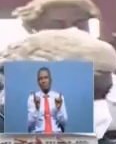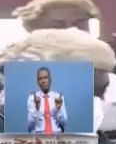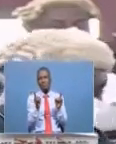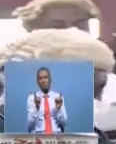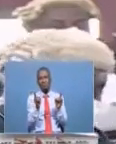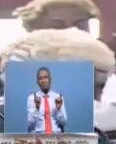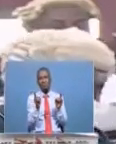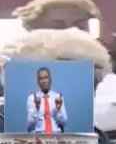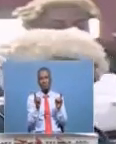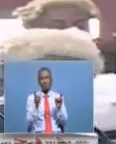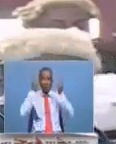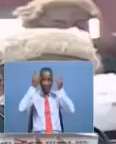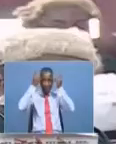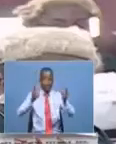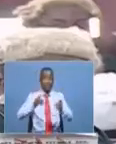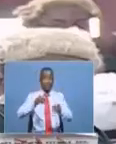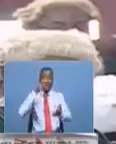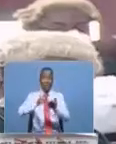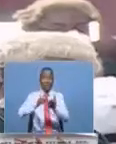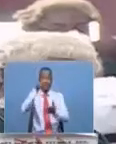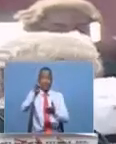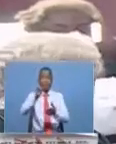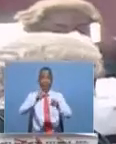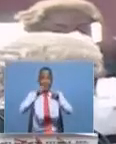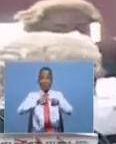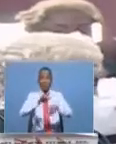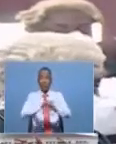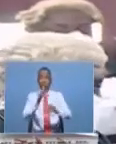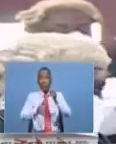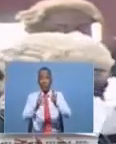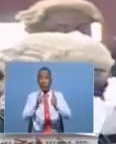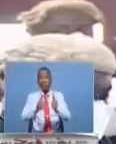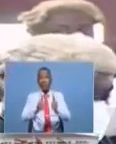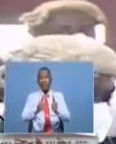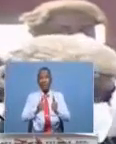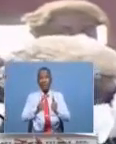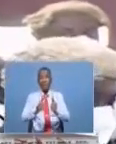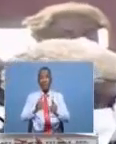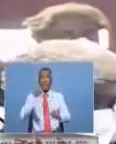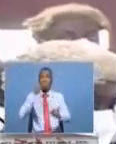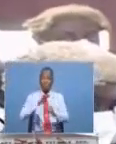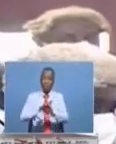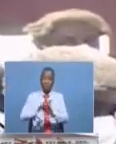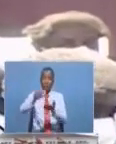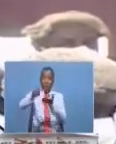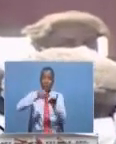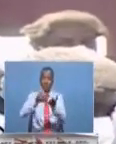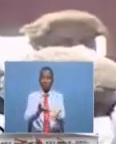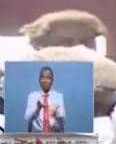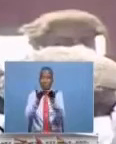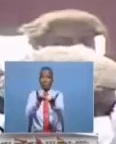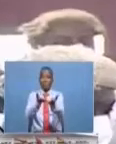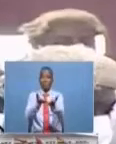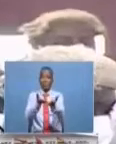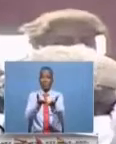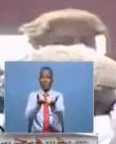the applications in respect of which the affidavits were filed have been